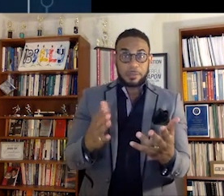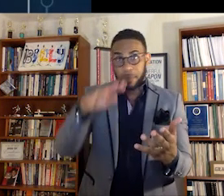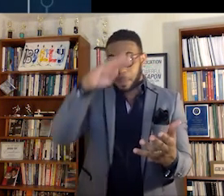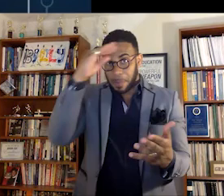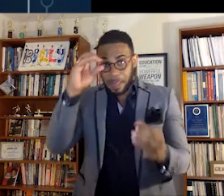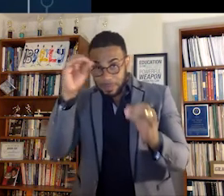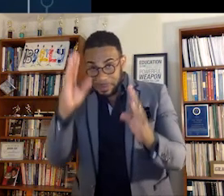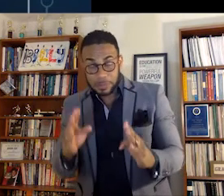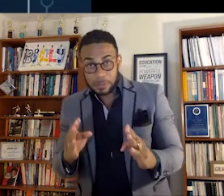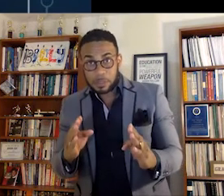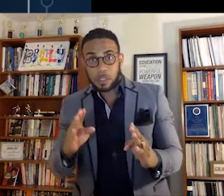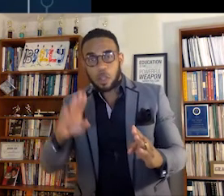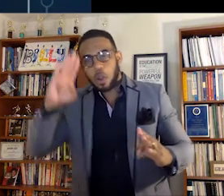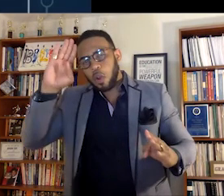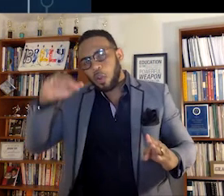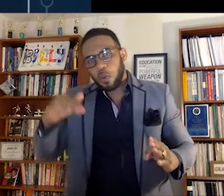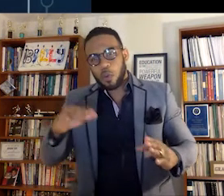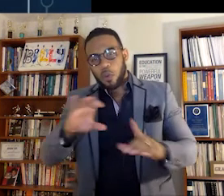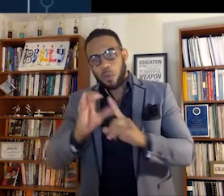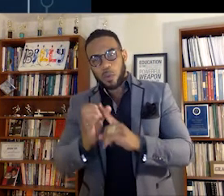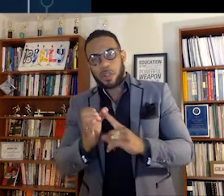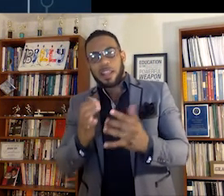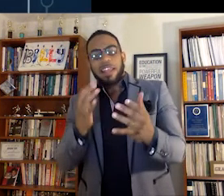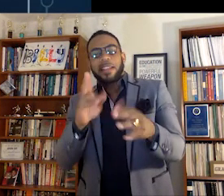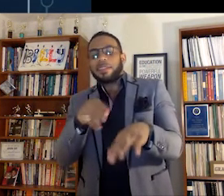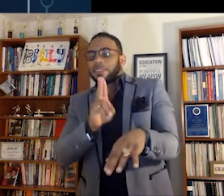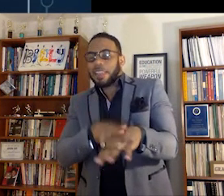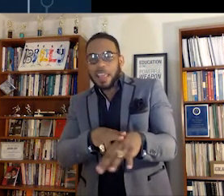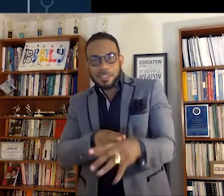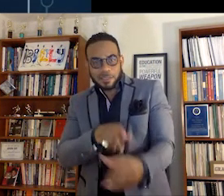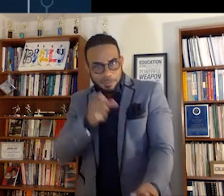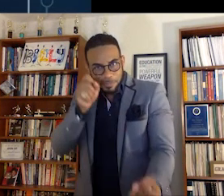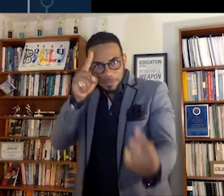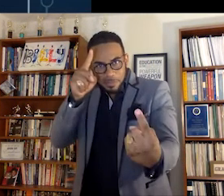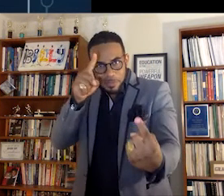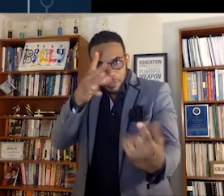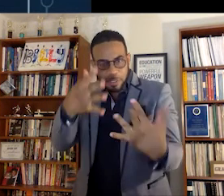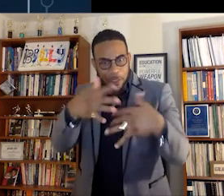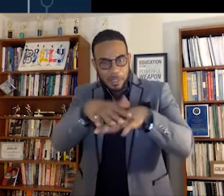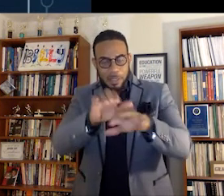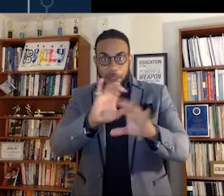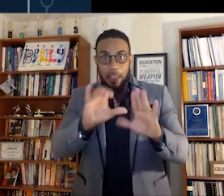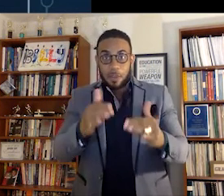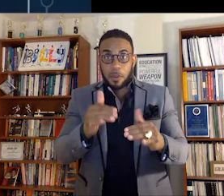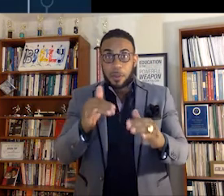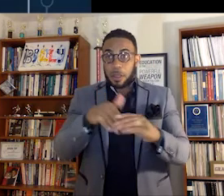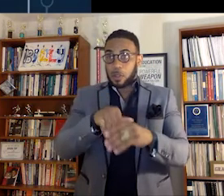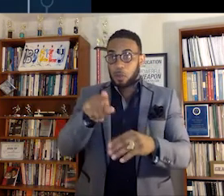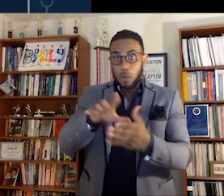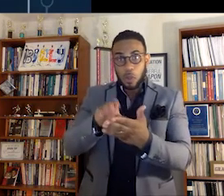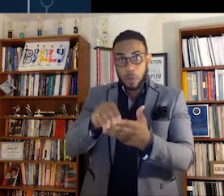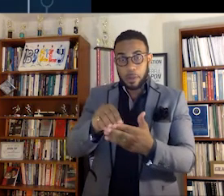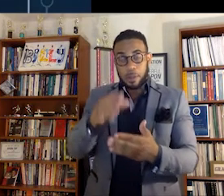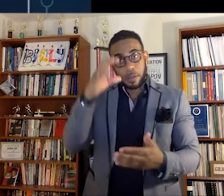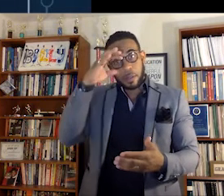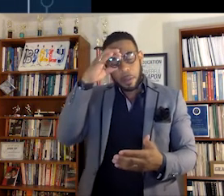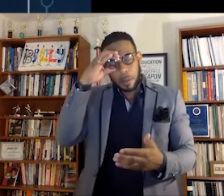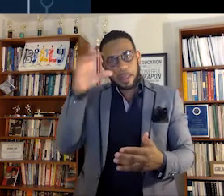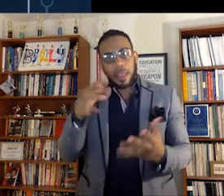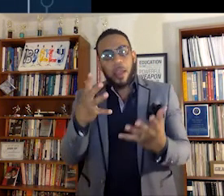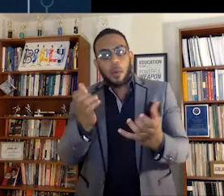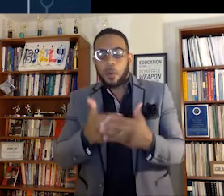Black teachers knew the culture, and so naturally they integrated that into the classroom and into learning. And they